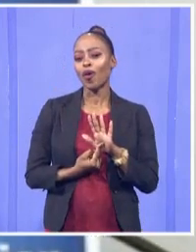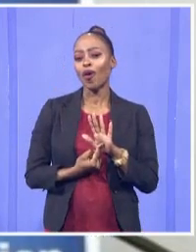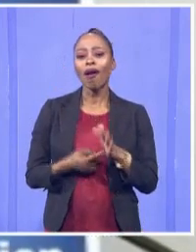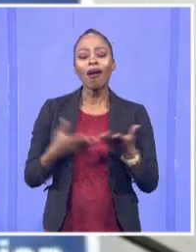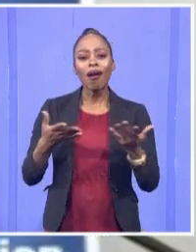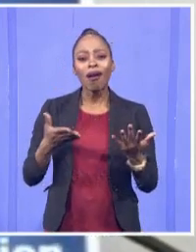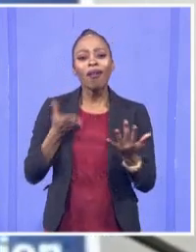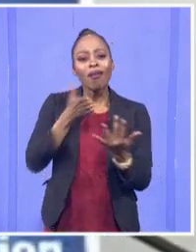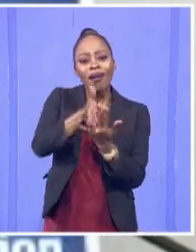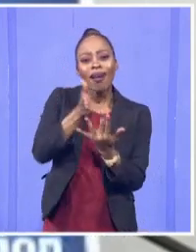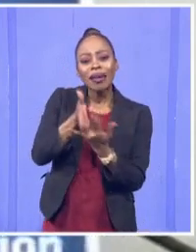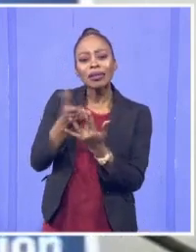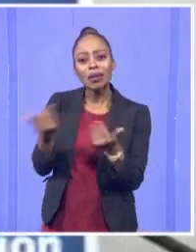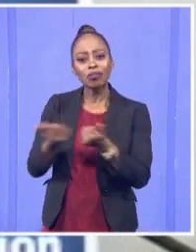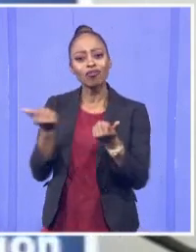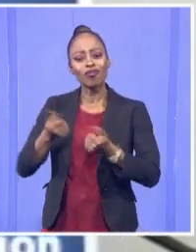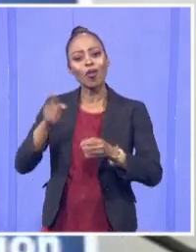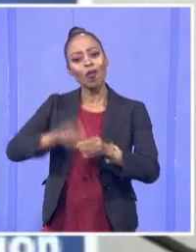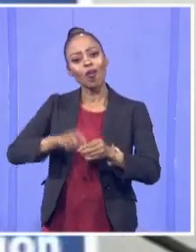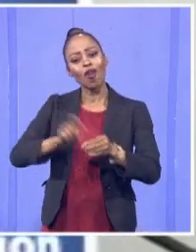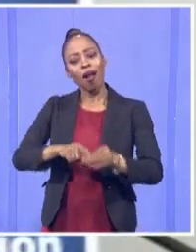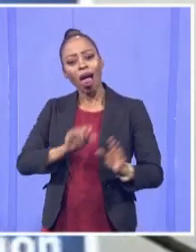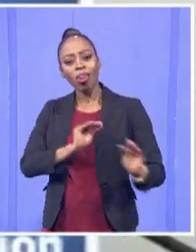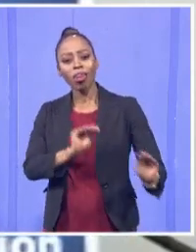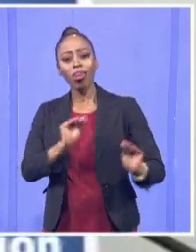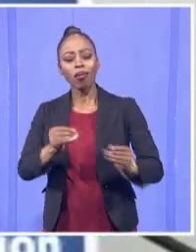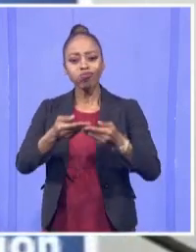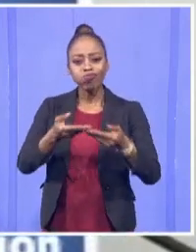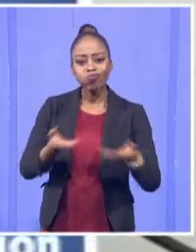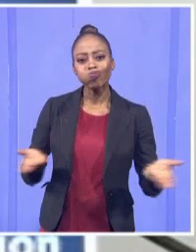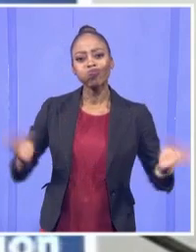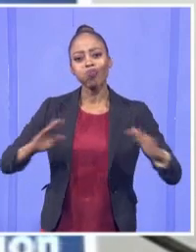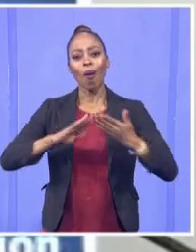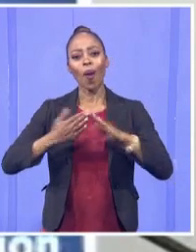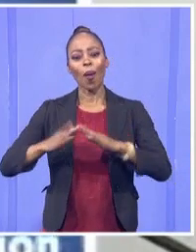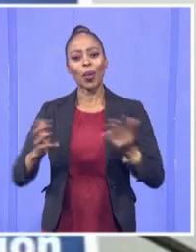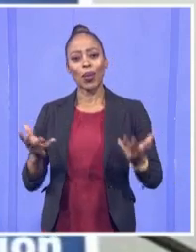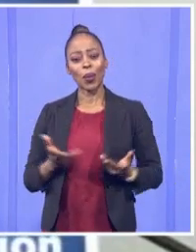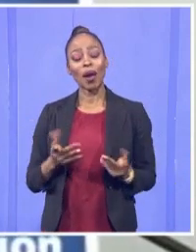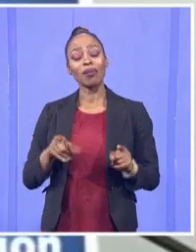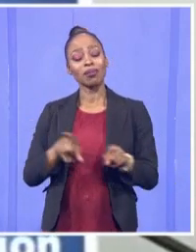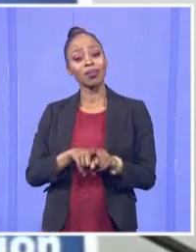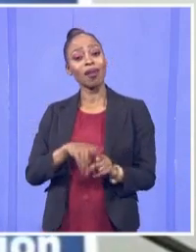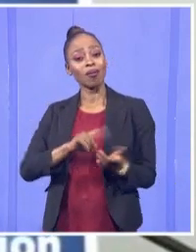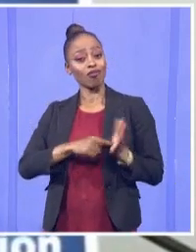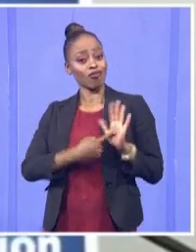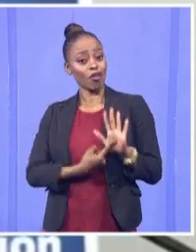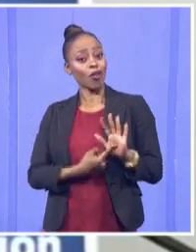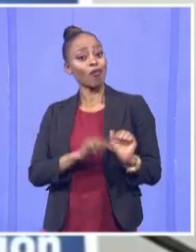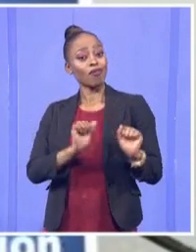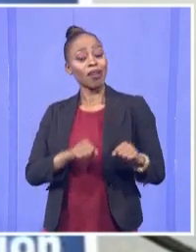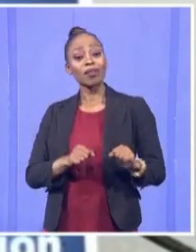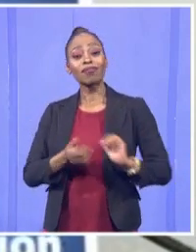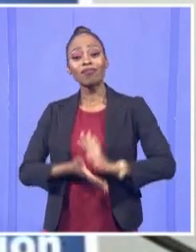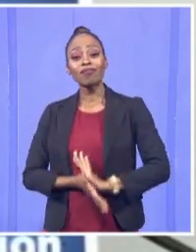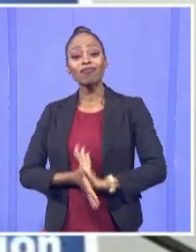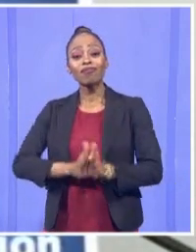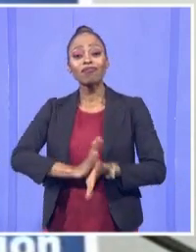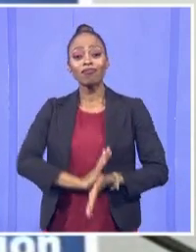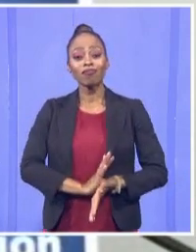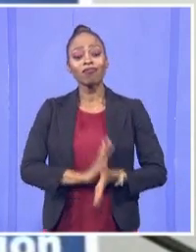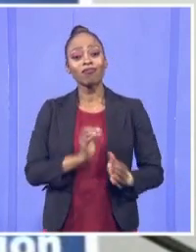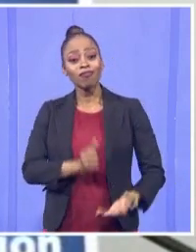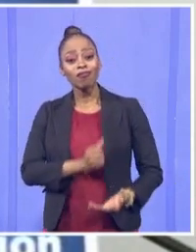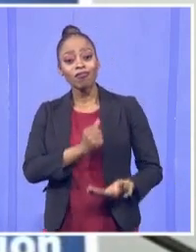of quality education across all spectrum of our society. A vote of confidence of our infrastructure investment. We've